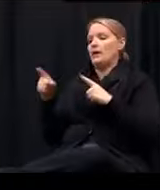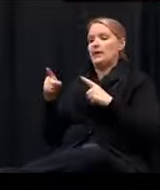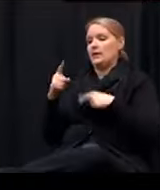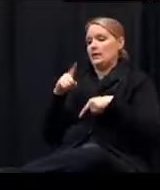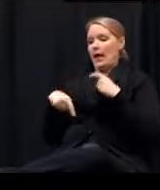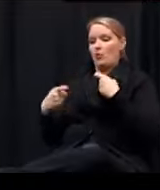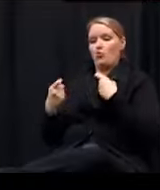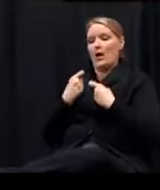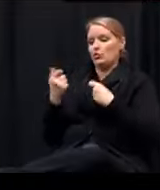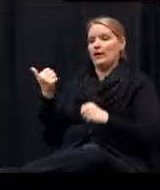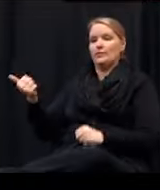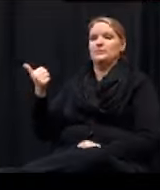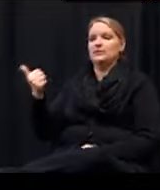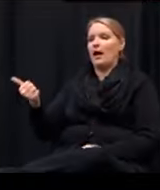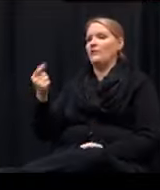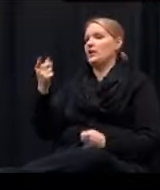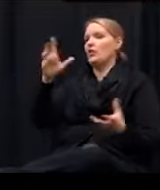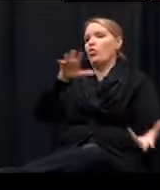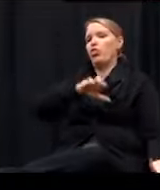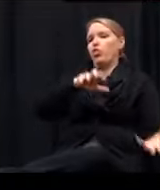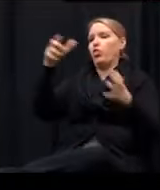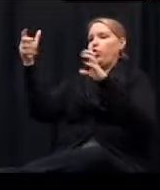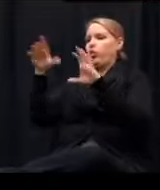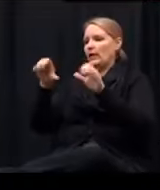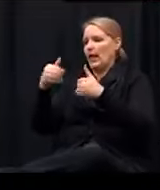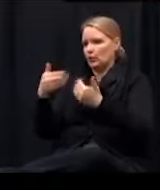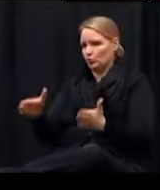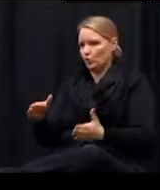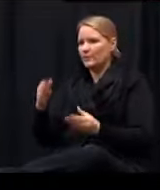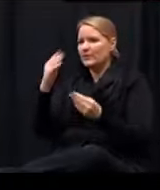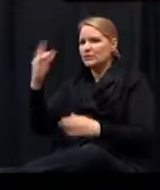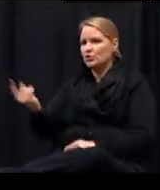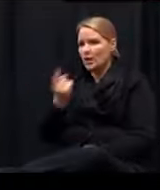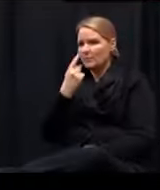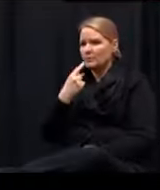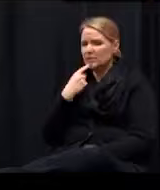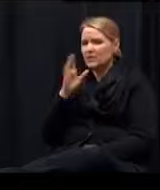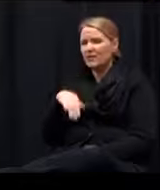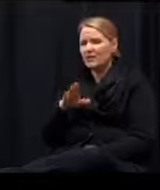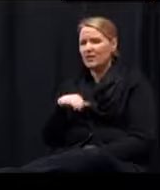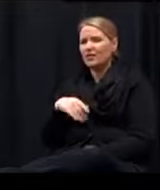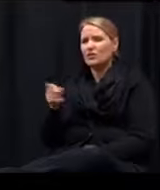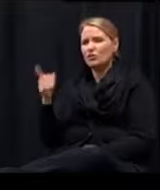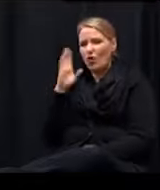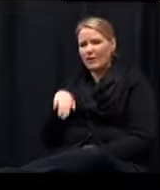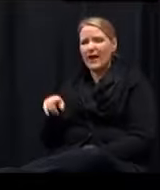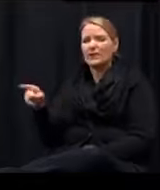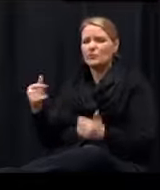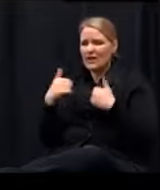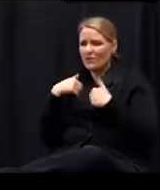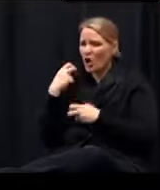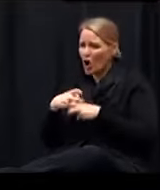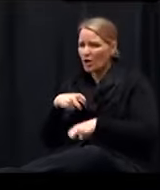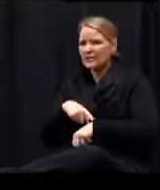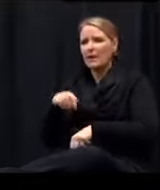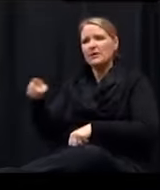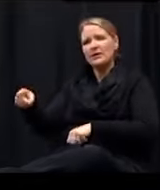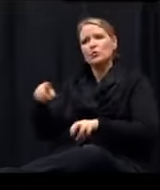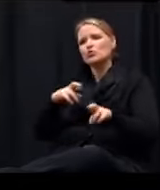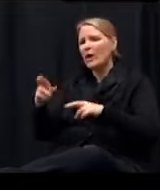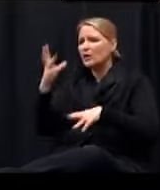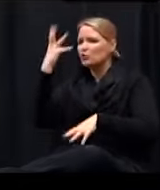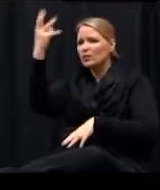he's destroying completely the classroom. And the teacher ran into me, and she's like, yeah, you know what, he was having a really hard time, and he was about to walk